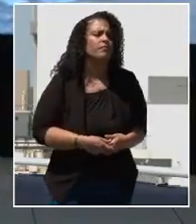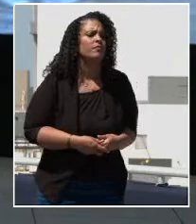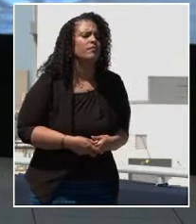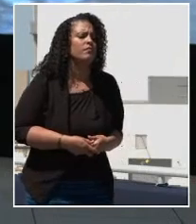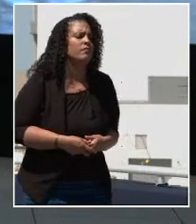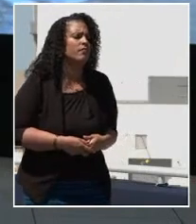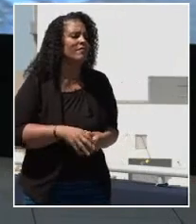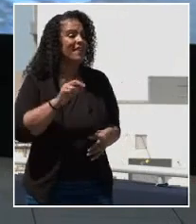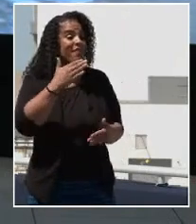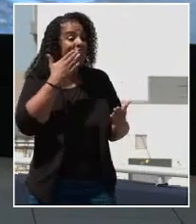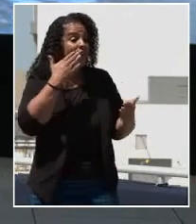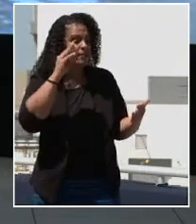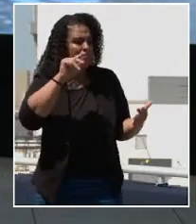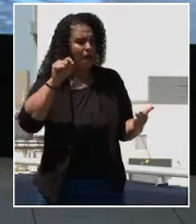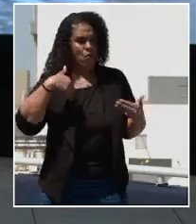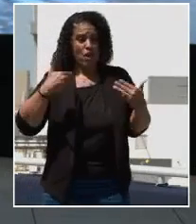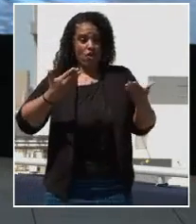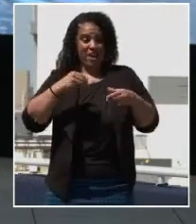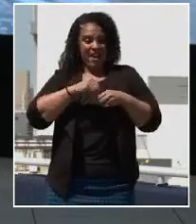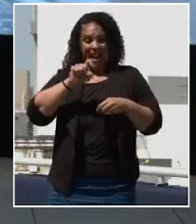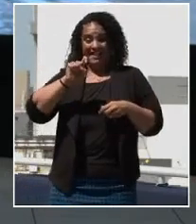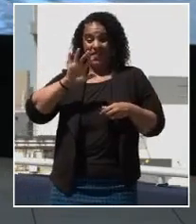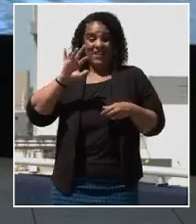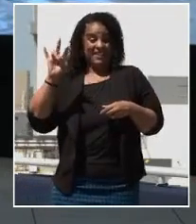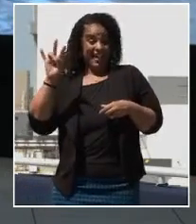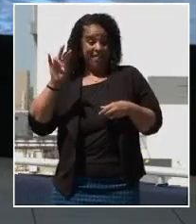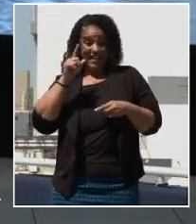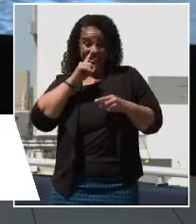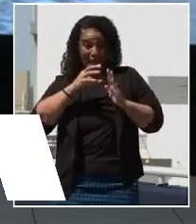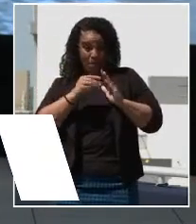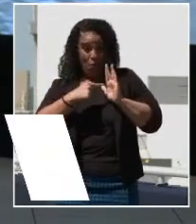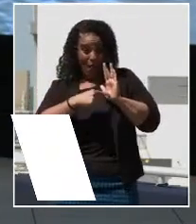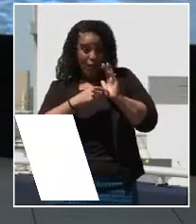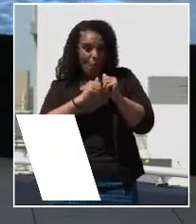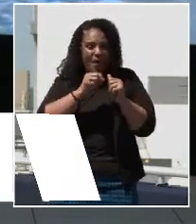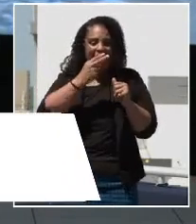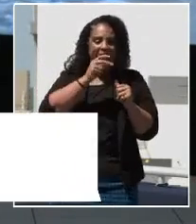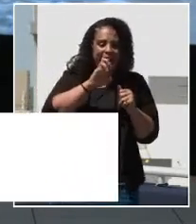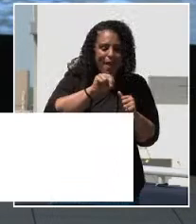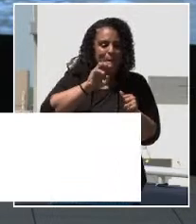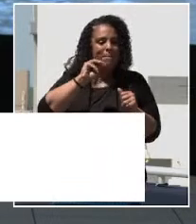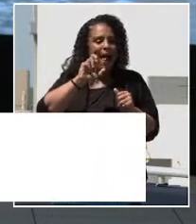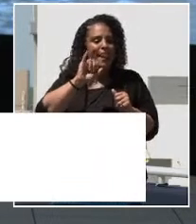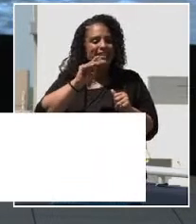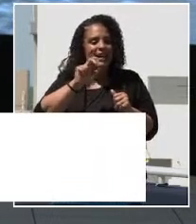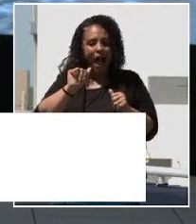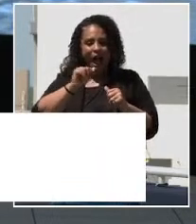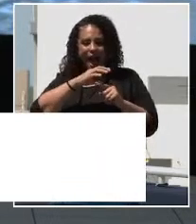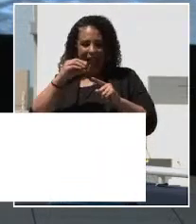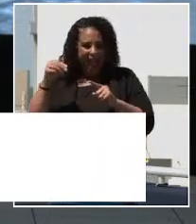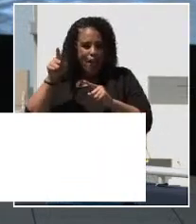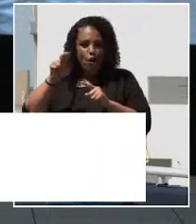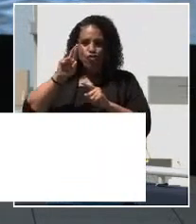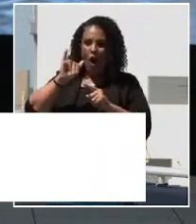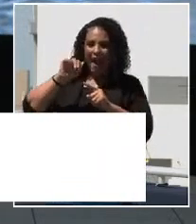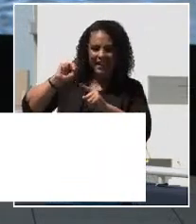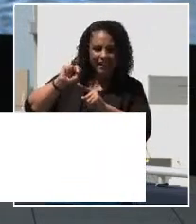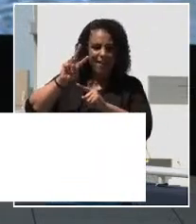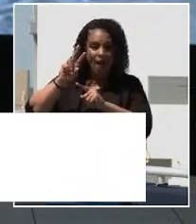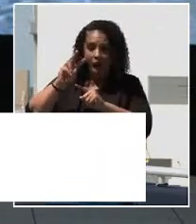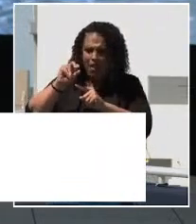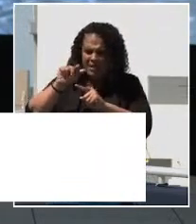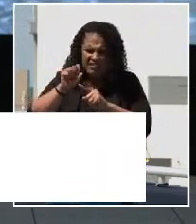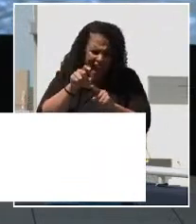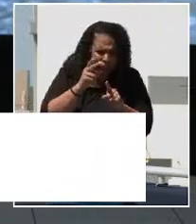Sarah thanks Matt we're here in the x57 simulator with Heather Melisa and Sim engineer Ryan Wallace